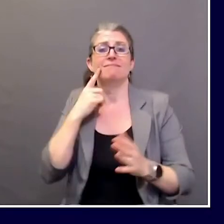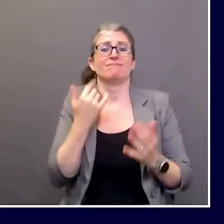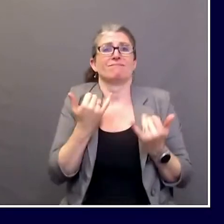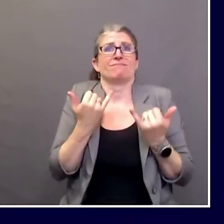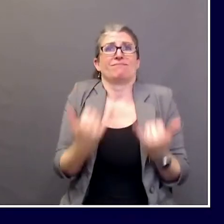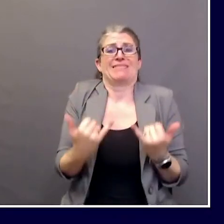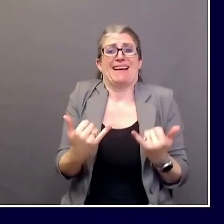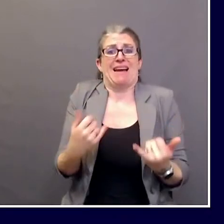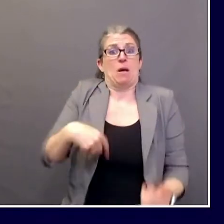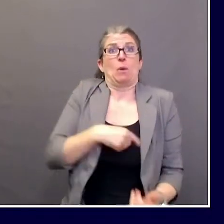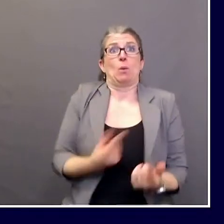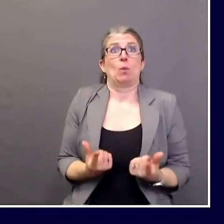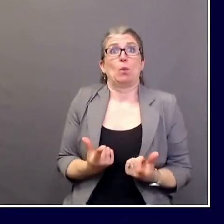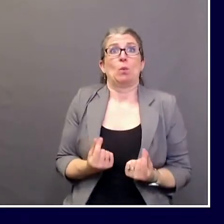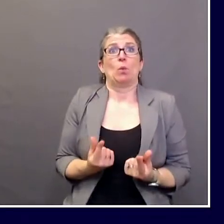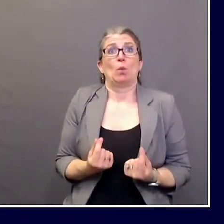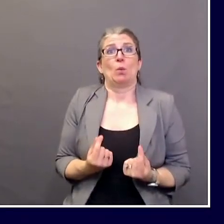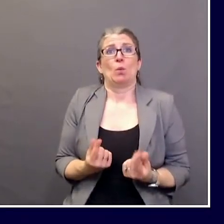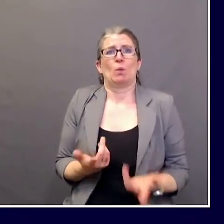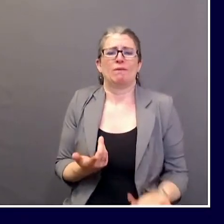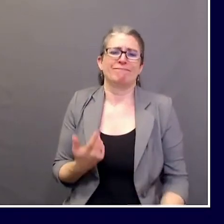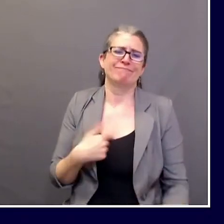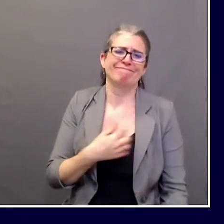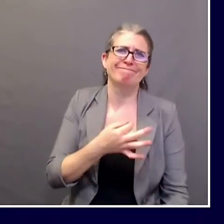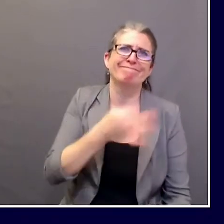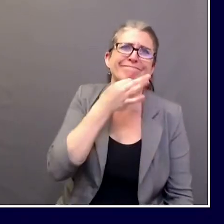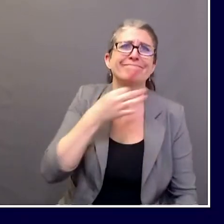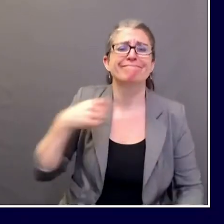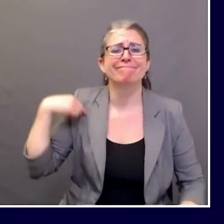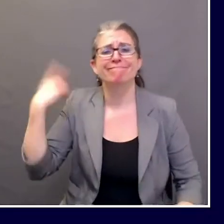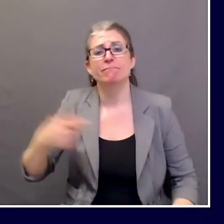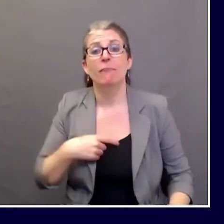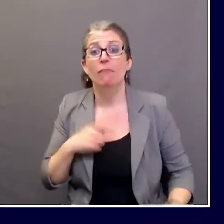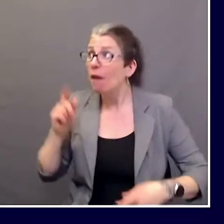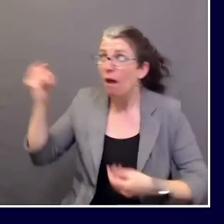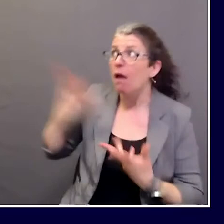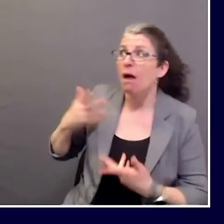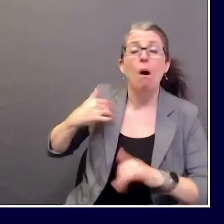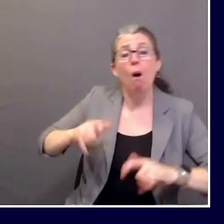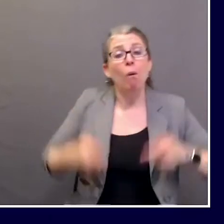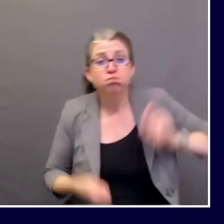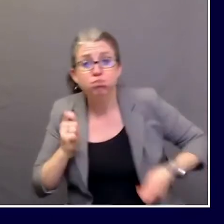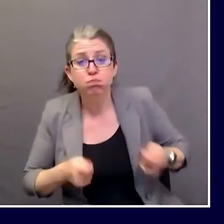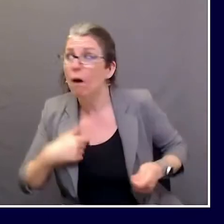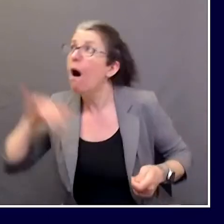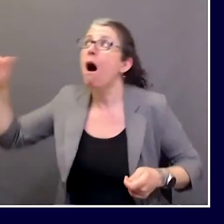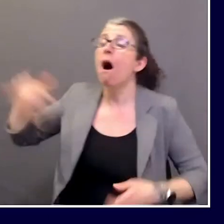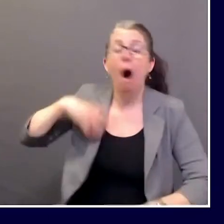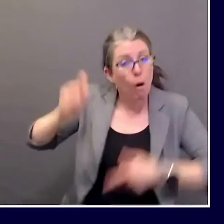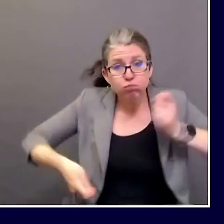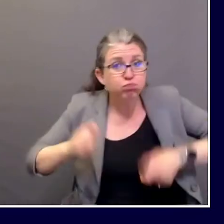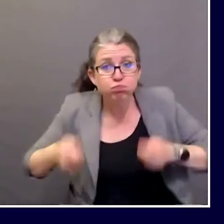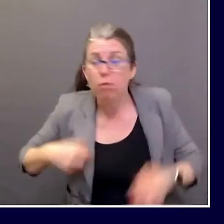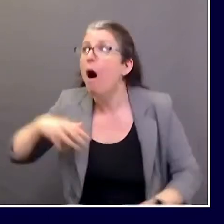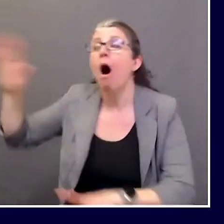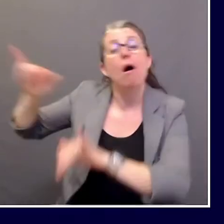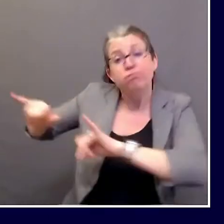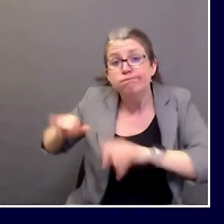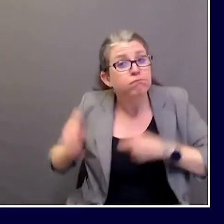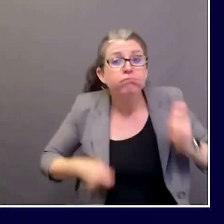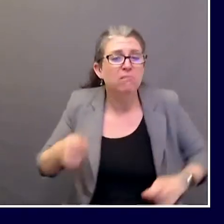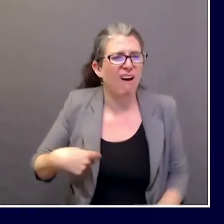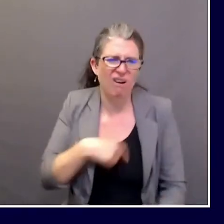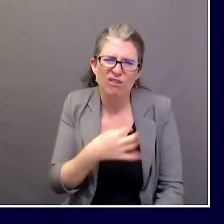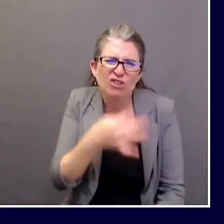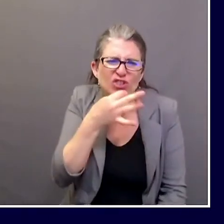countless ways throughout the pandemic. Today, we're adapting again. One of the words I've heard most frequently in the last 13 months